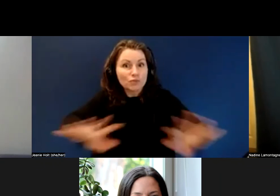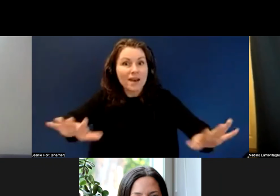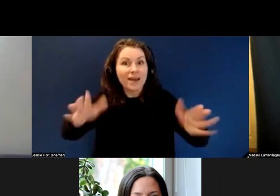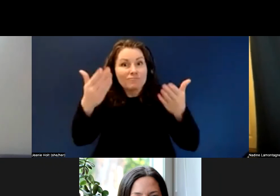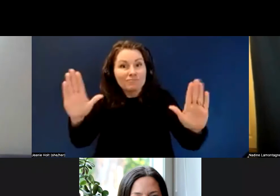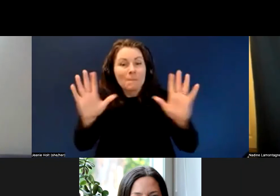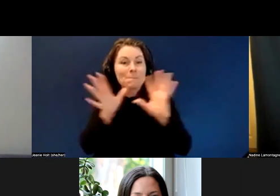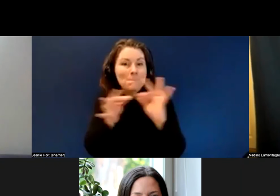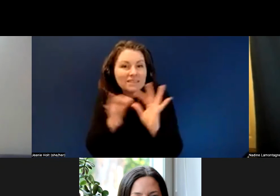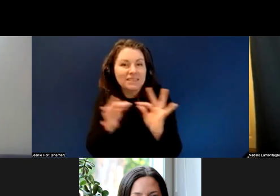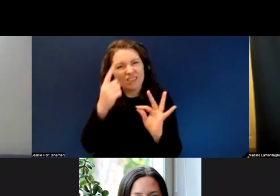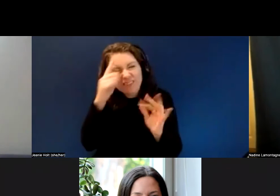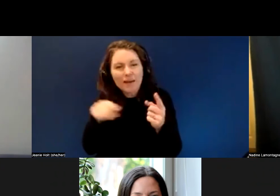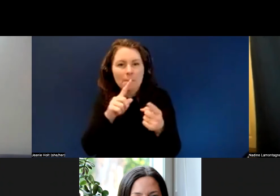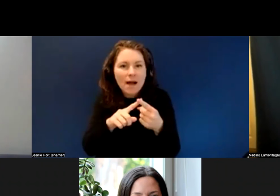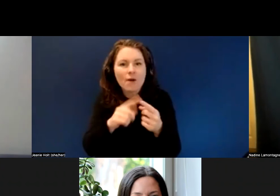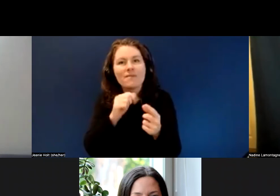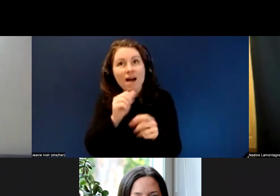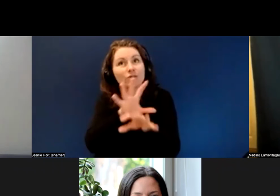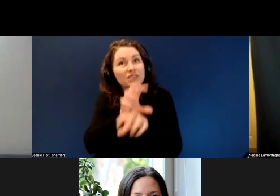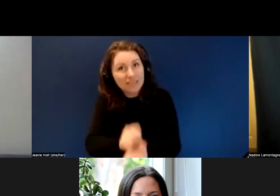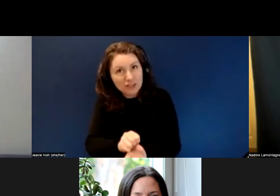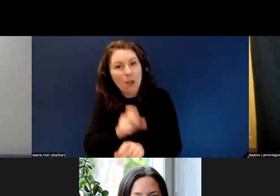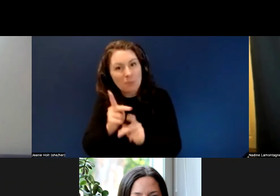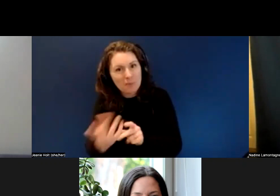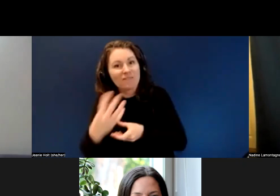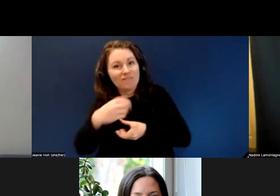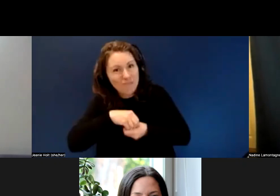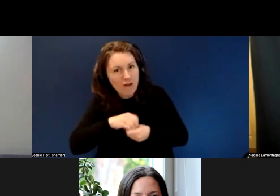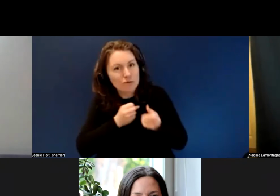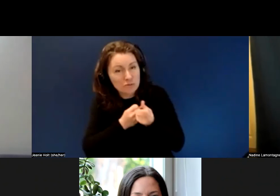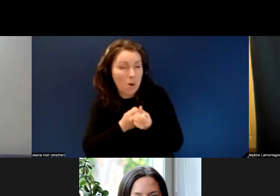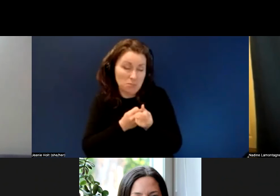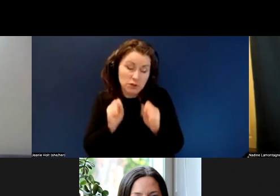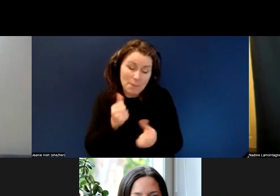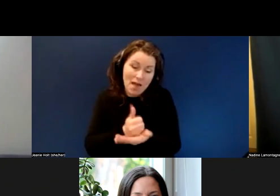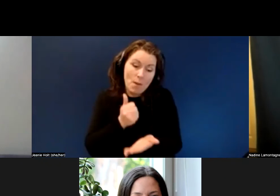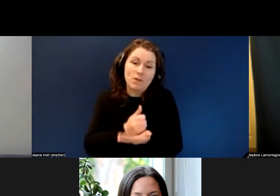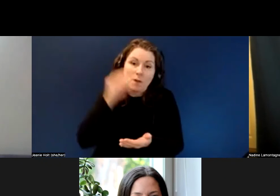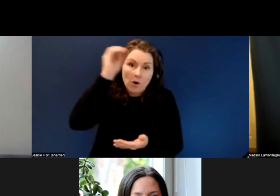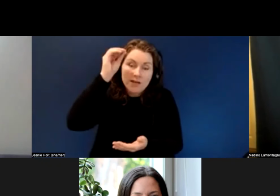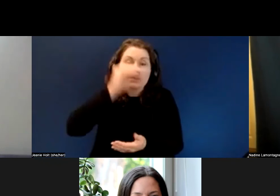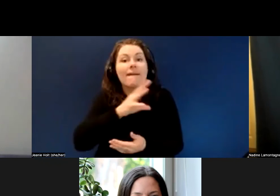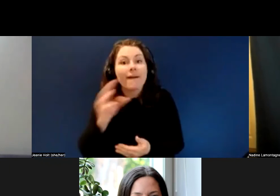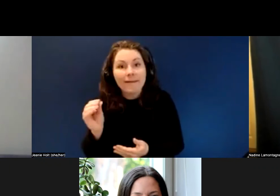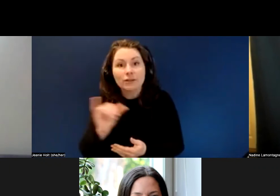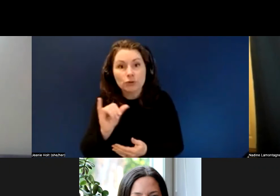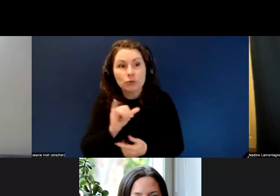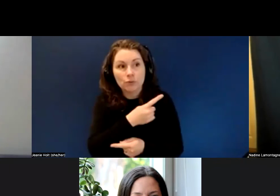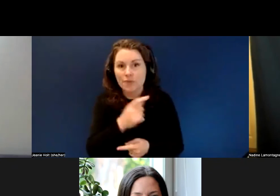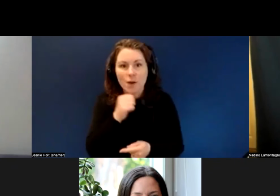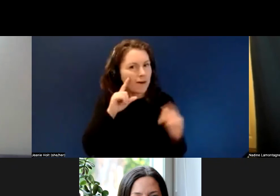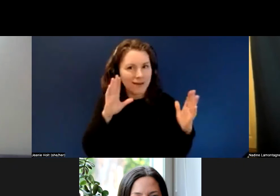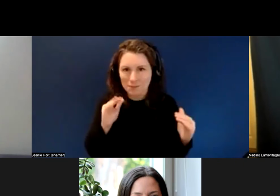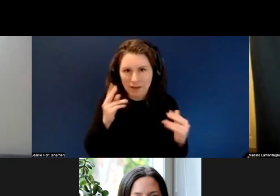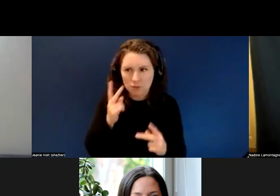and in thinking about some non-traditional stakeholders, that could be a helpful voice and an unexpected one, I think, in